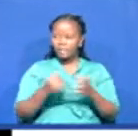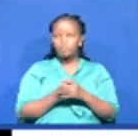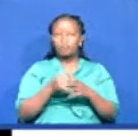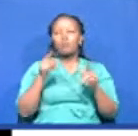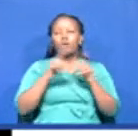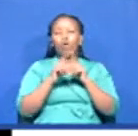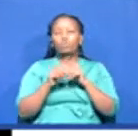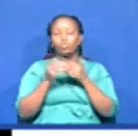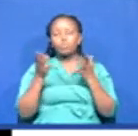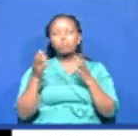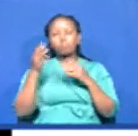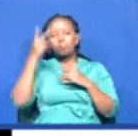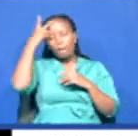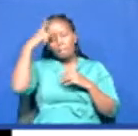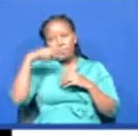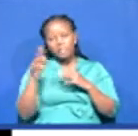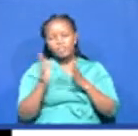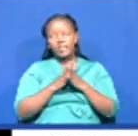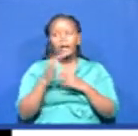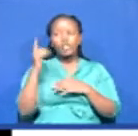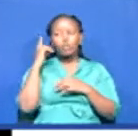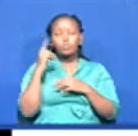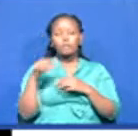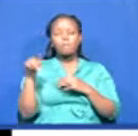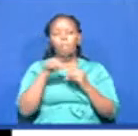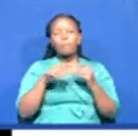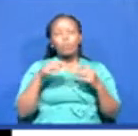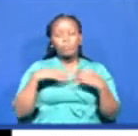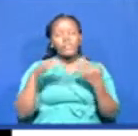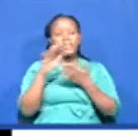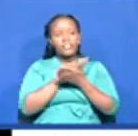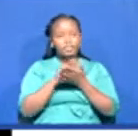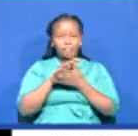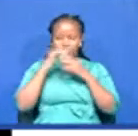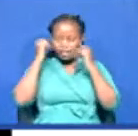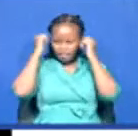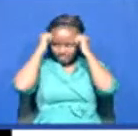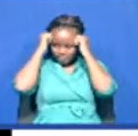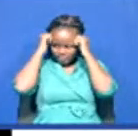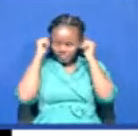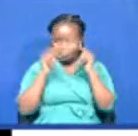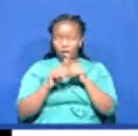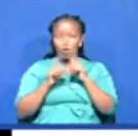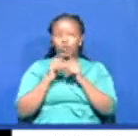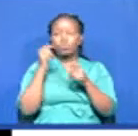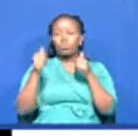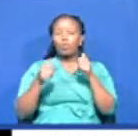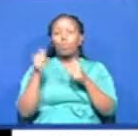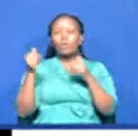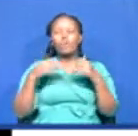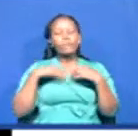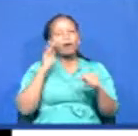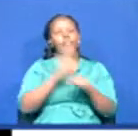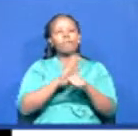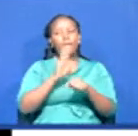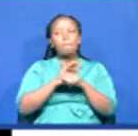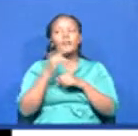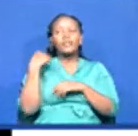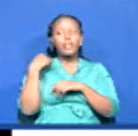policy. We undertook the baseline study, like you heard, on the extent, and this is where we found the numbers that we do, and we